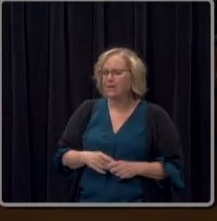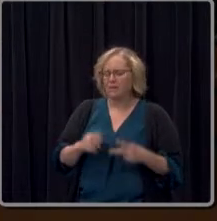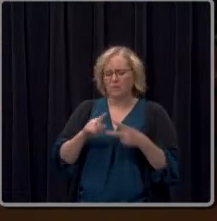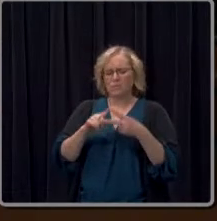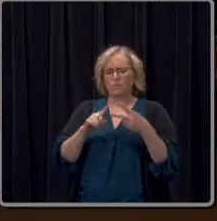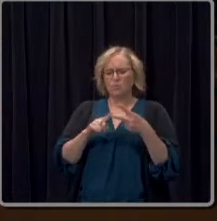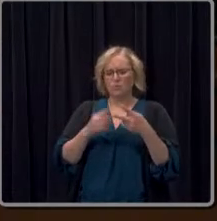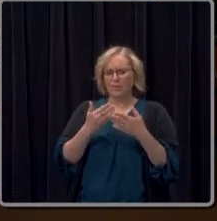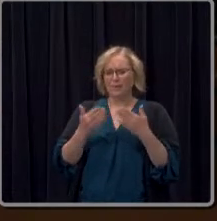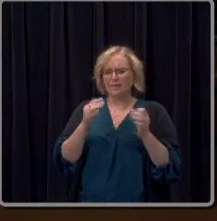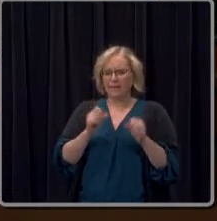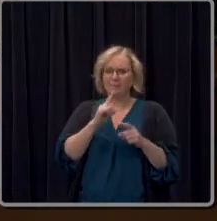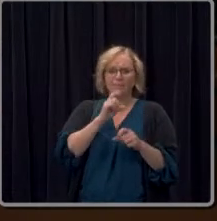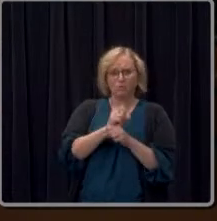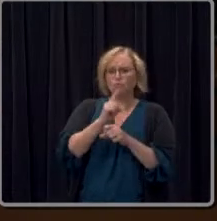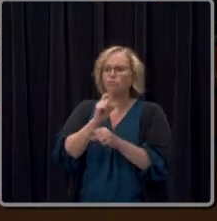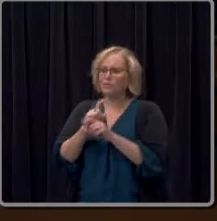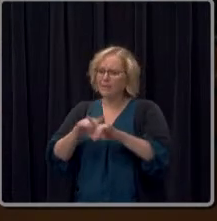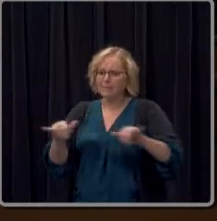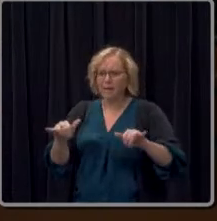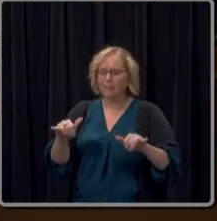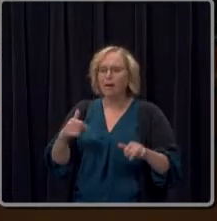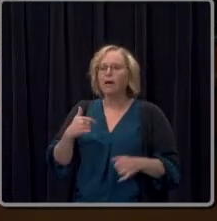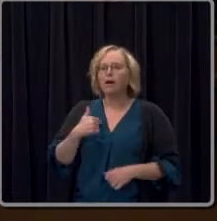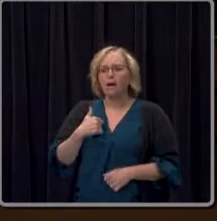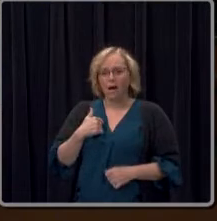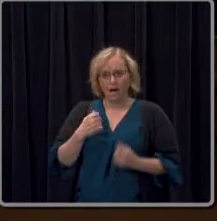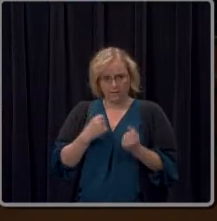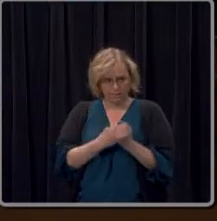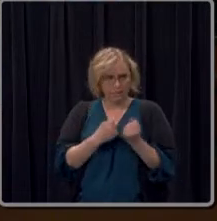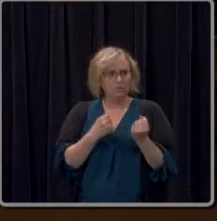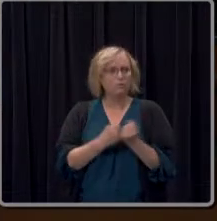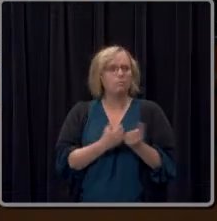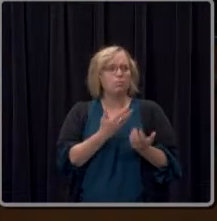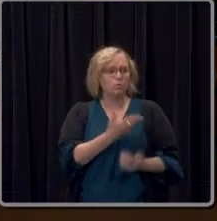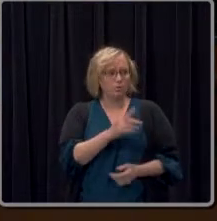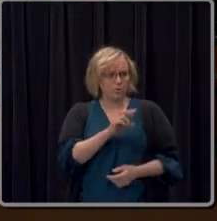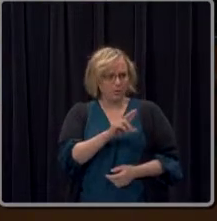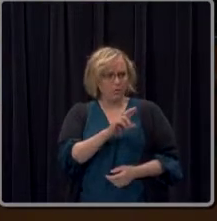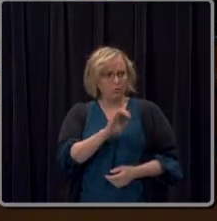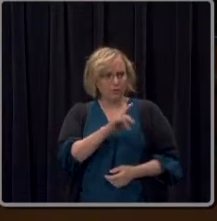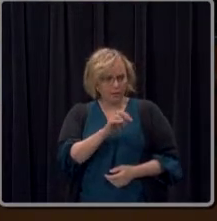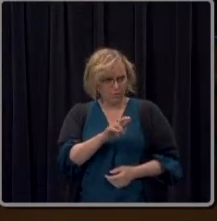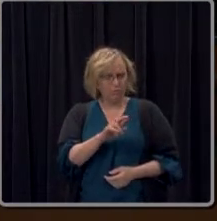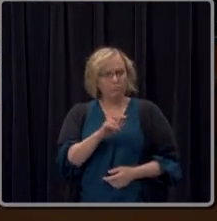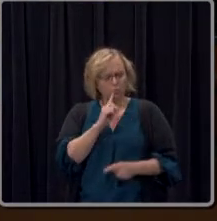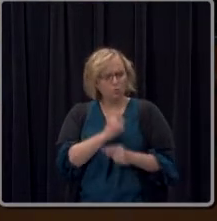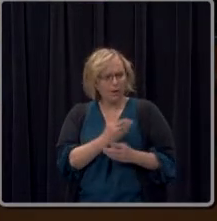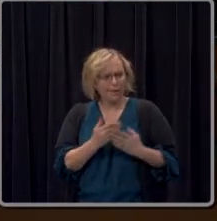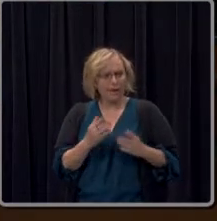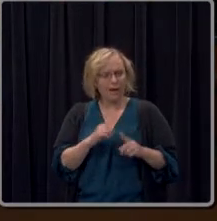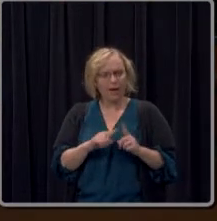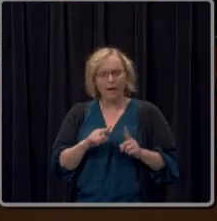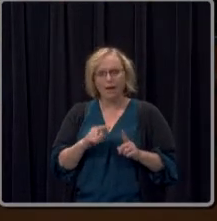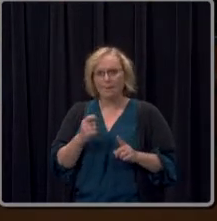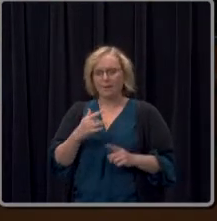be true at the same time. I support you. I think that was the right thing to do. And I'm slightly devastated for